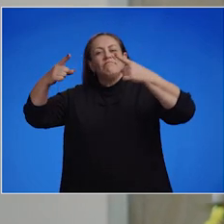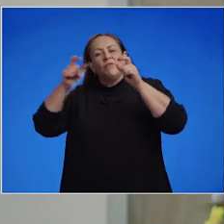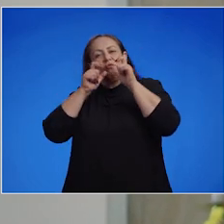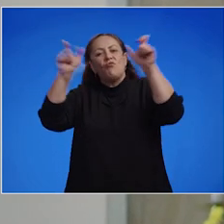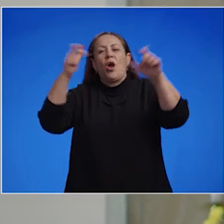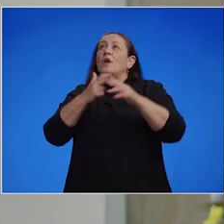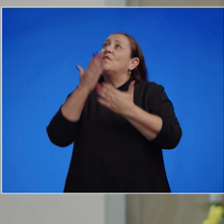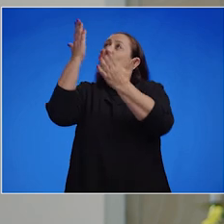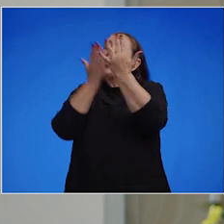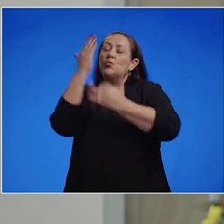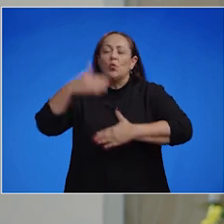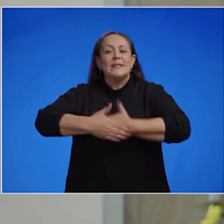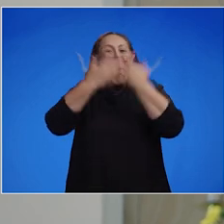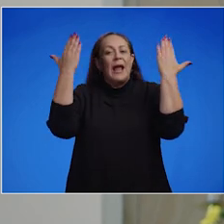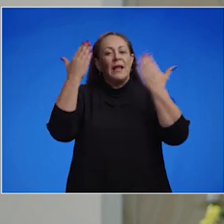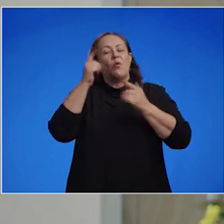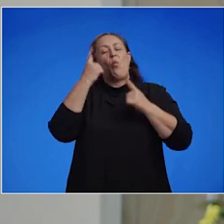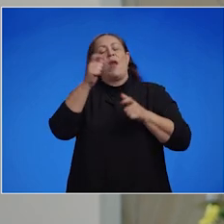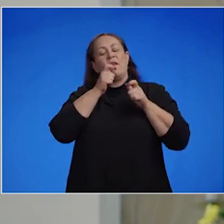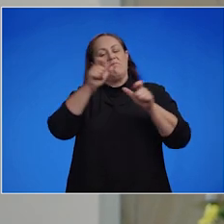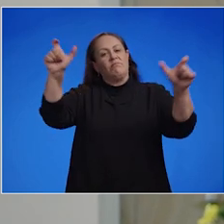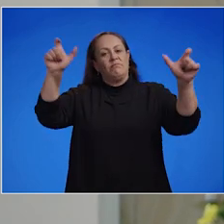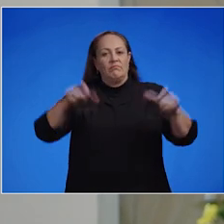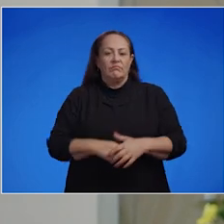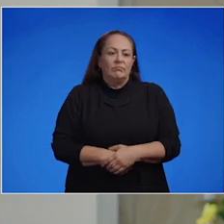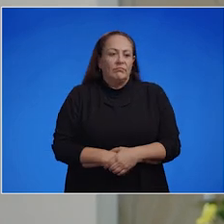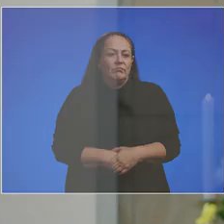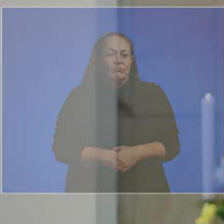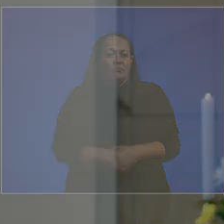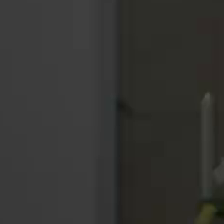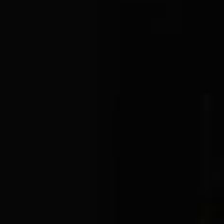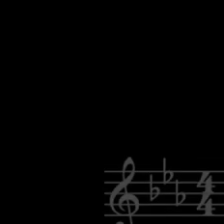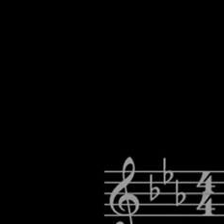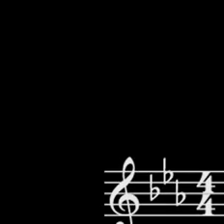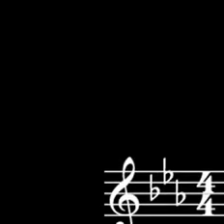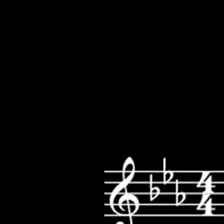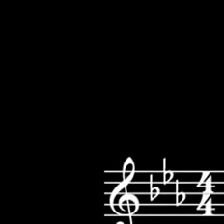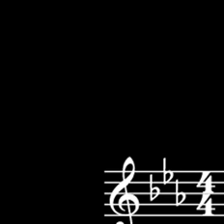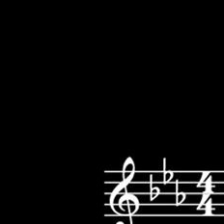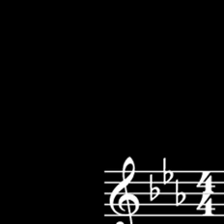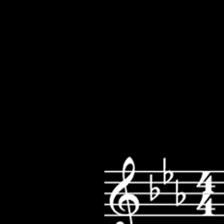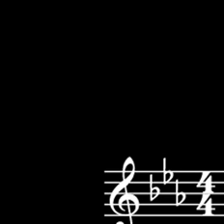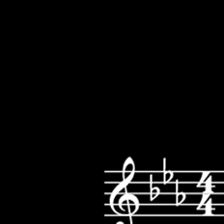never cease to cry out each day, as with one voice they acclaim.